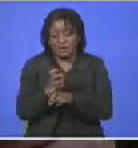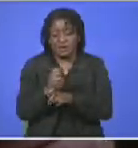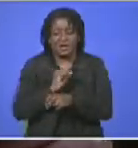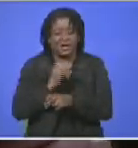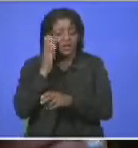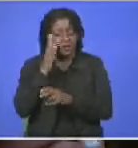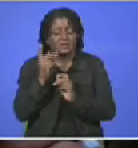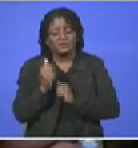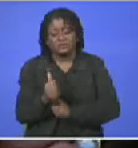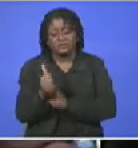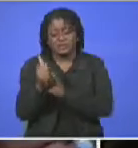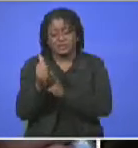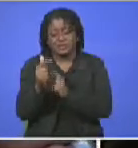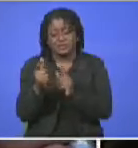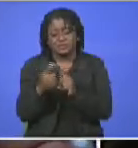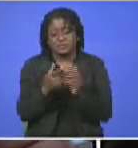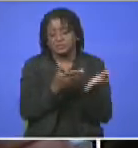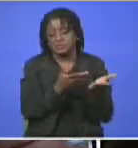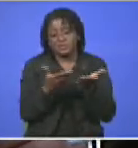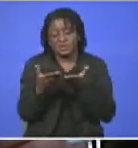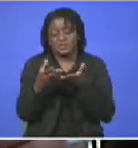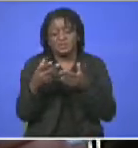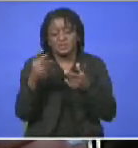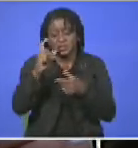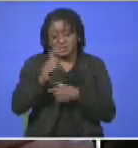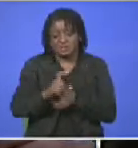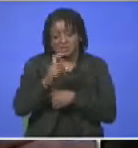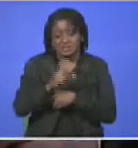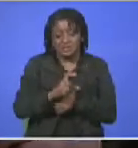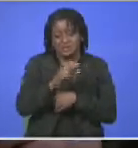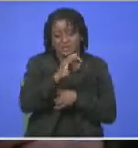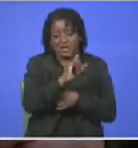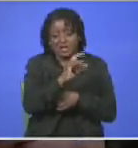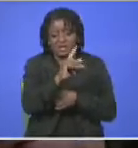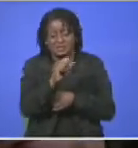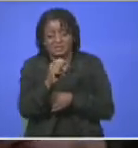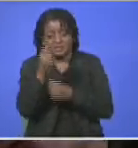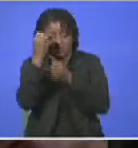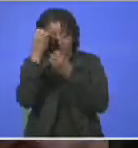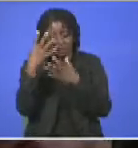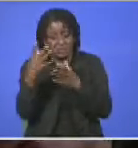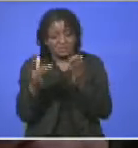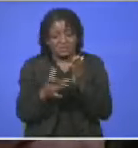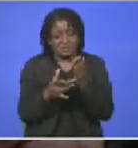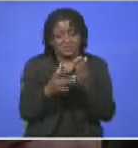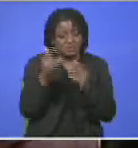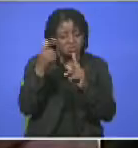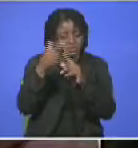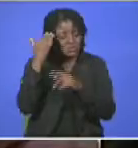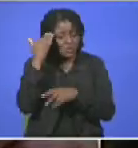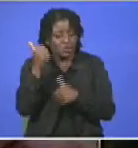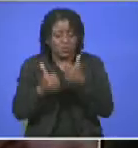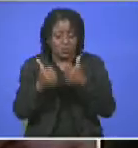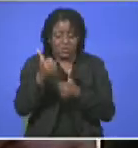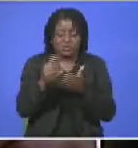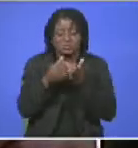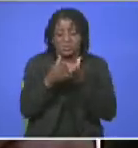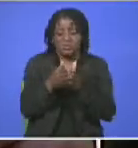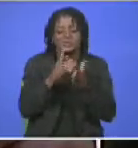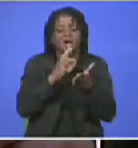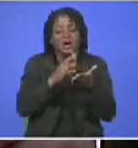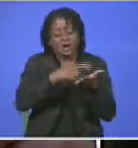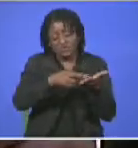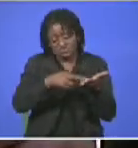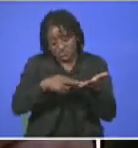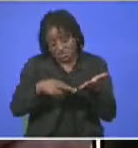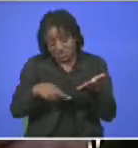in the requisite IT technology, information technology, to know which boats are registered, because they're supposed to be